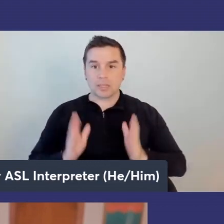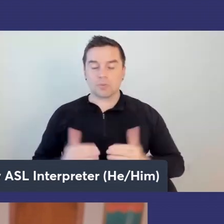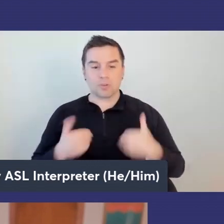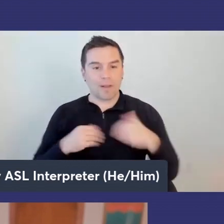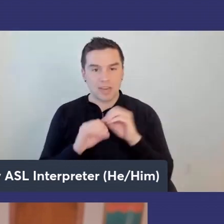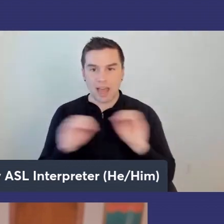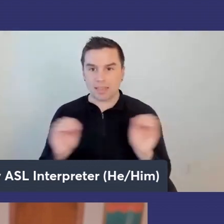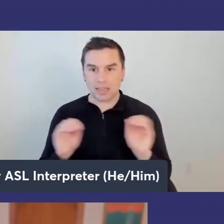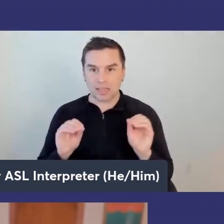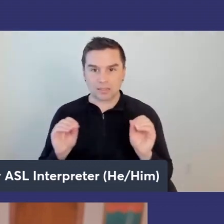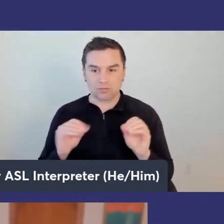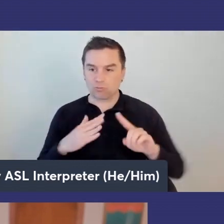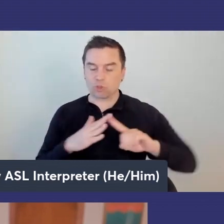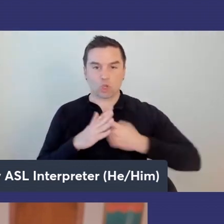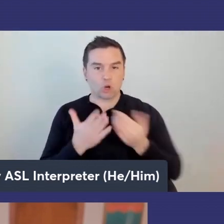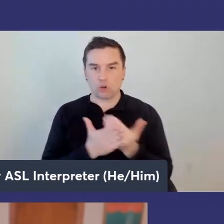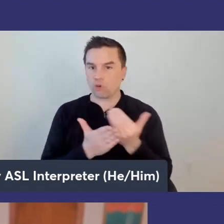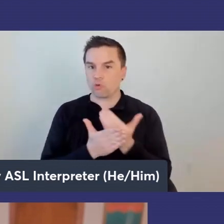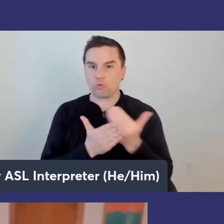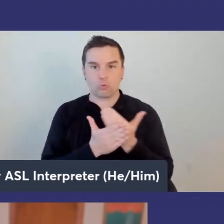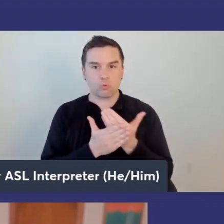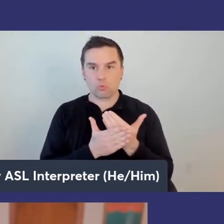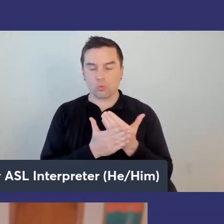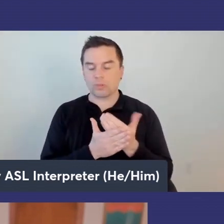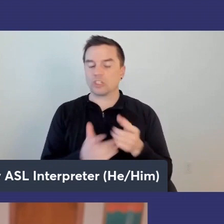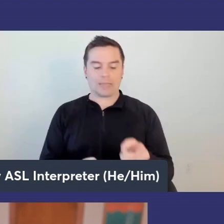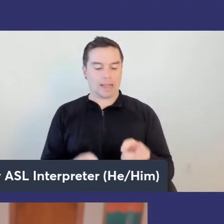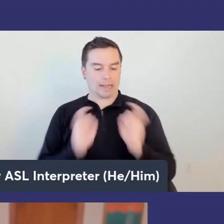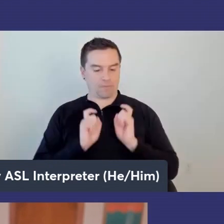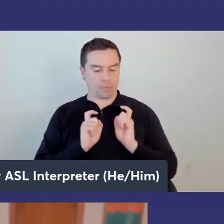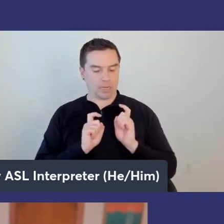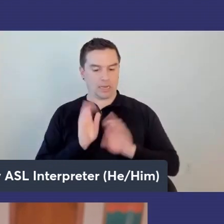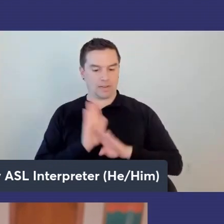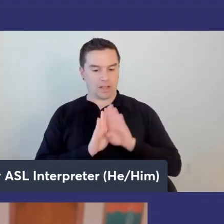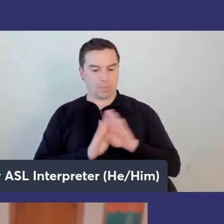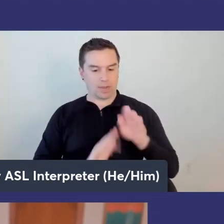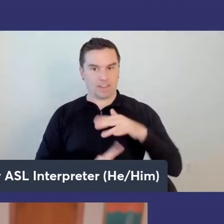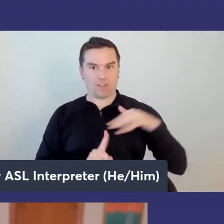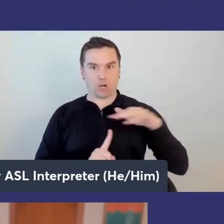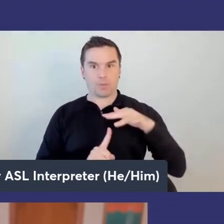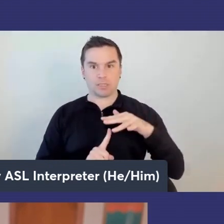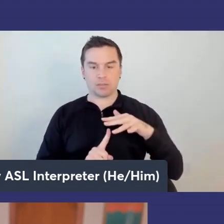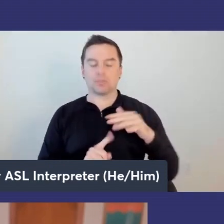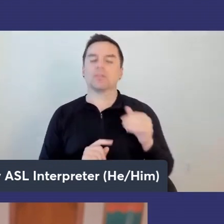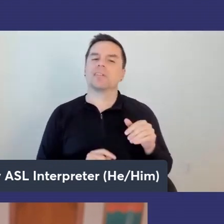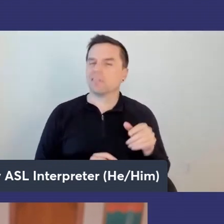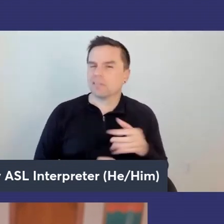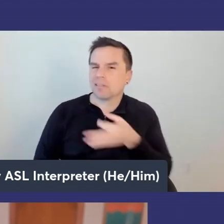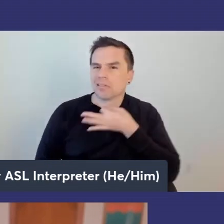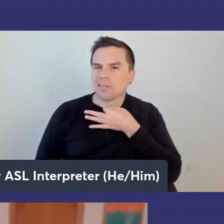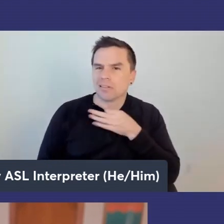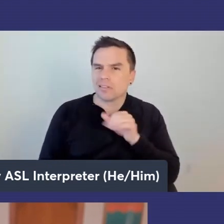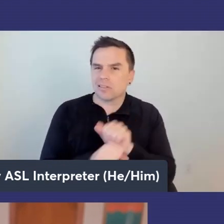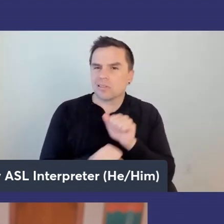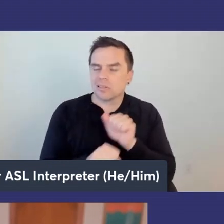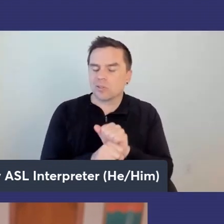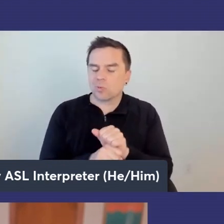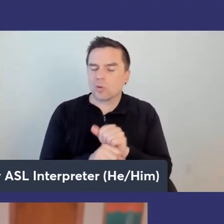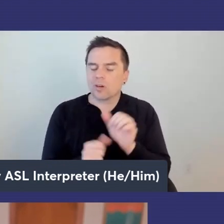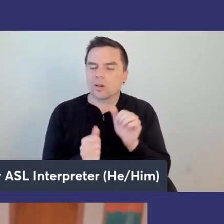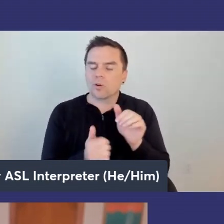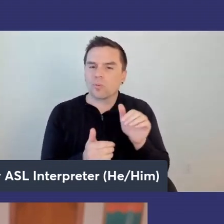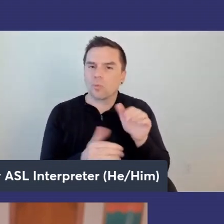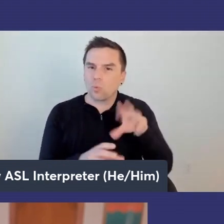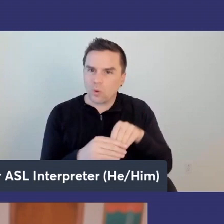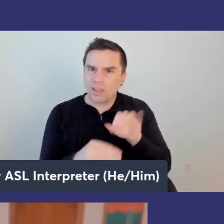right from ground zero. Just give me a development environment. Does this work across all that range of customers, right?